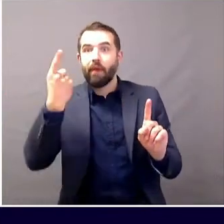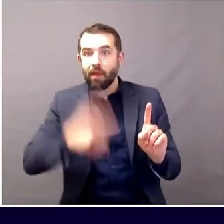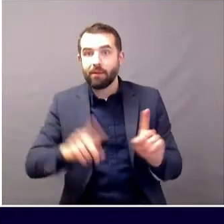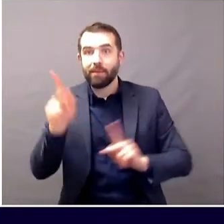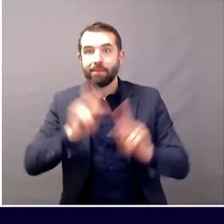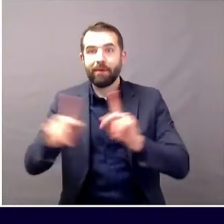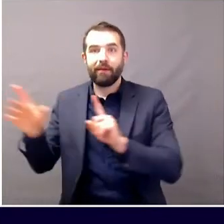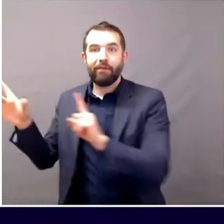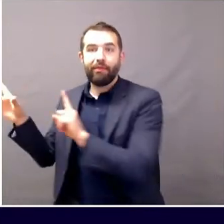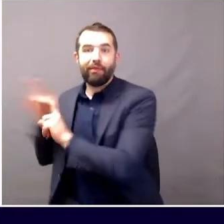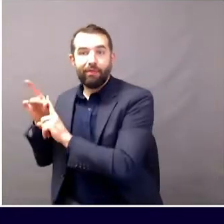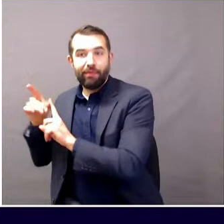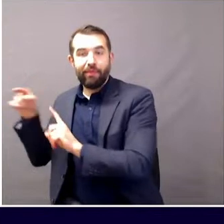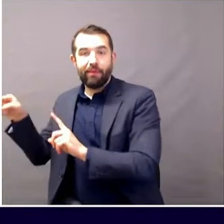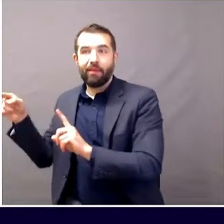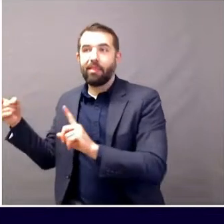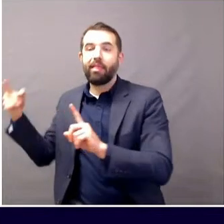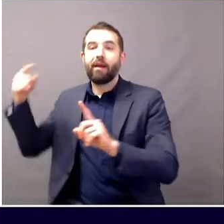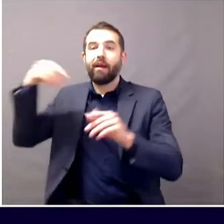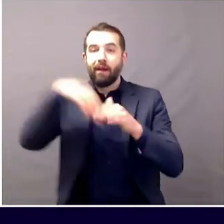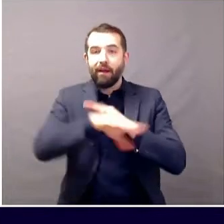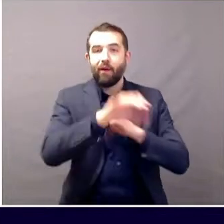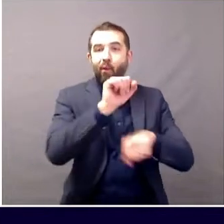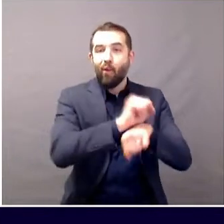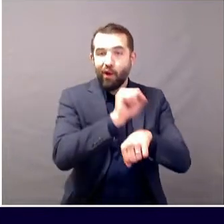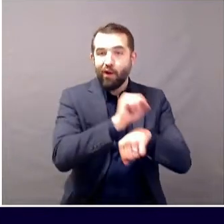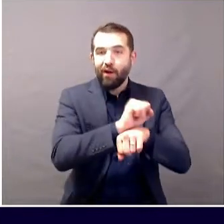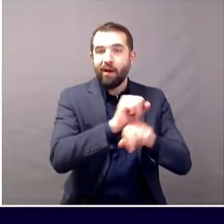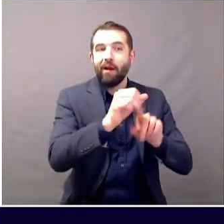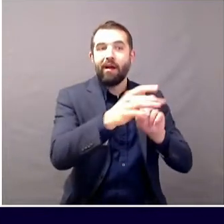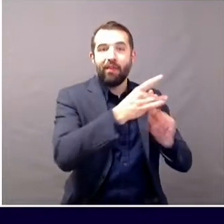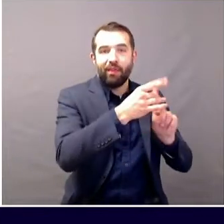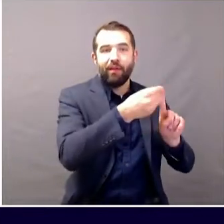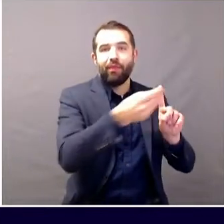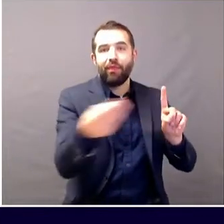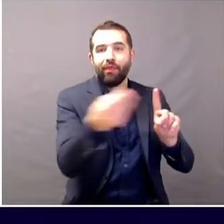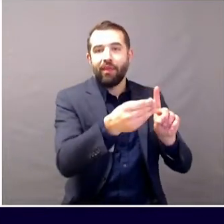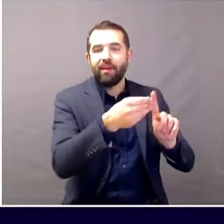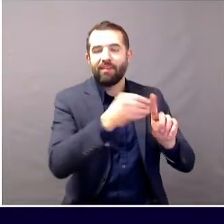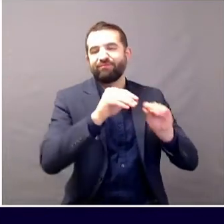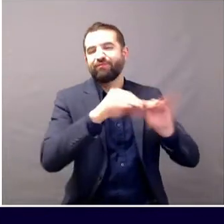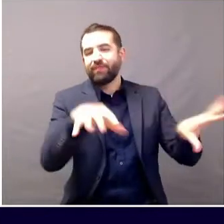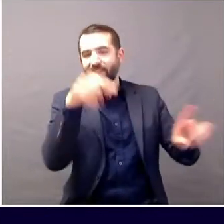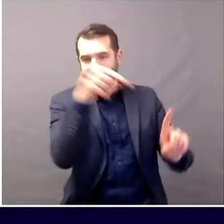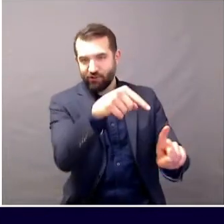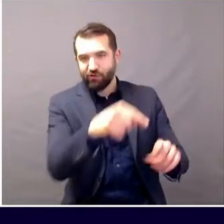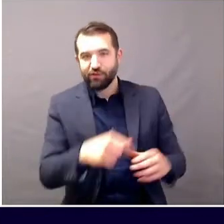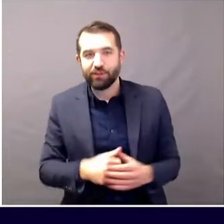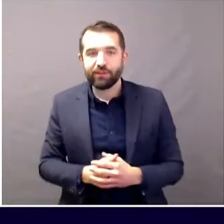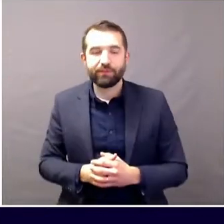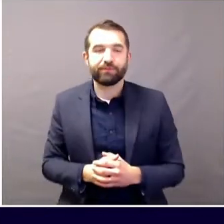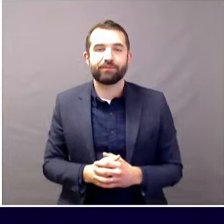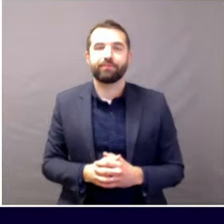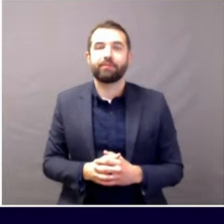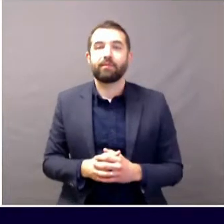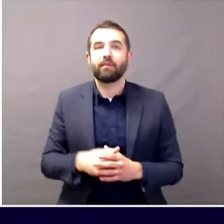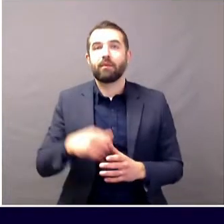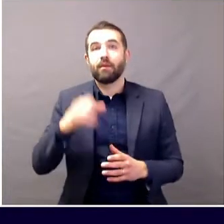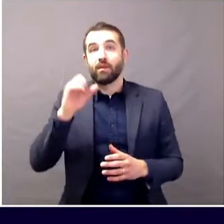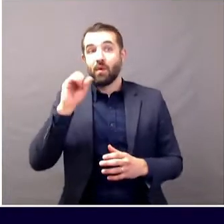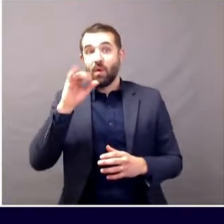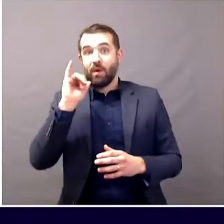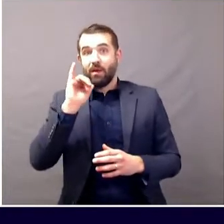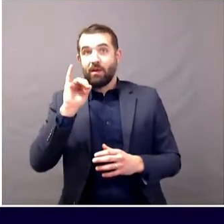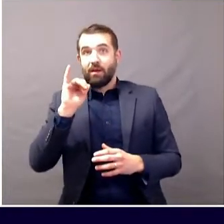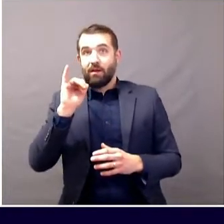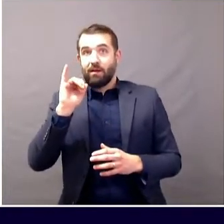been occurring in and around that area. But given that there are now a total of 21 cases, Maine CDC is taking a hard